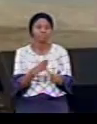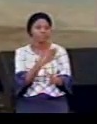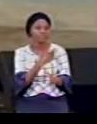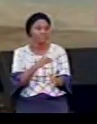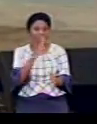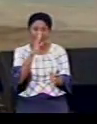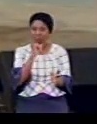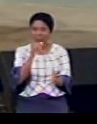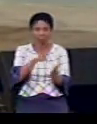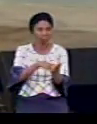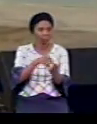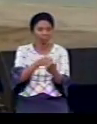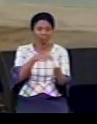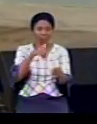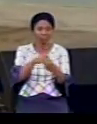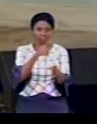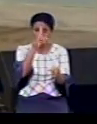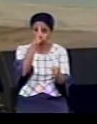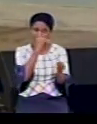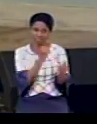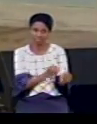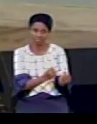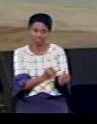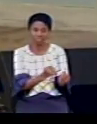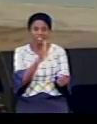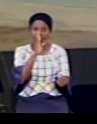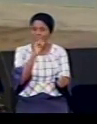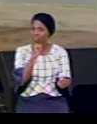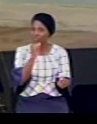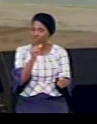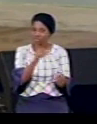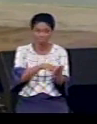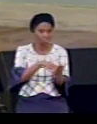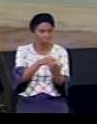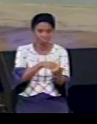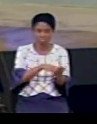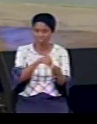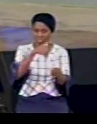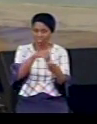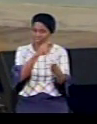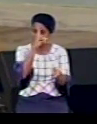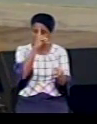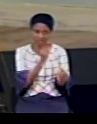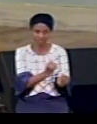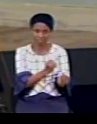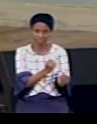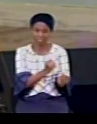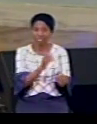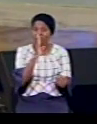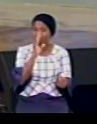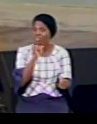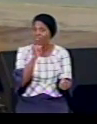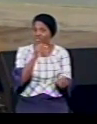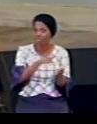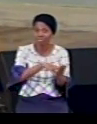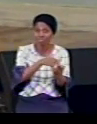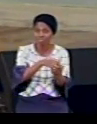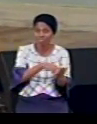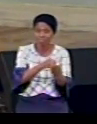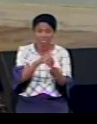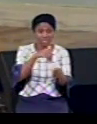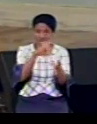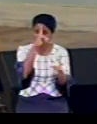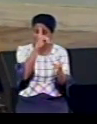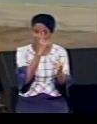in faith, and be not weak in faith, and be not weak in faith.